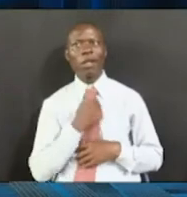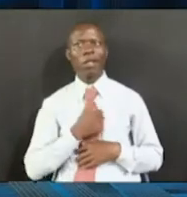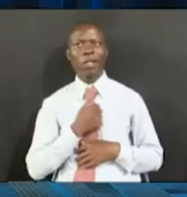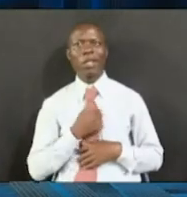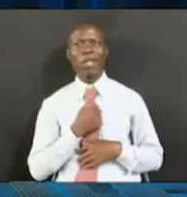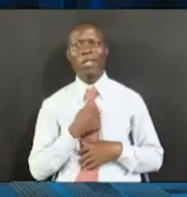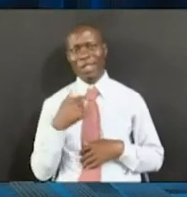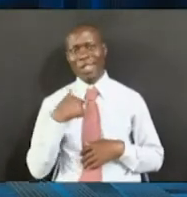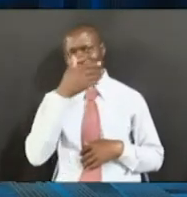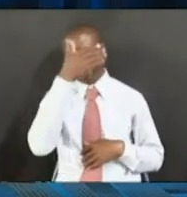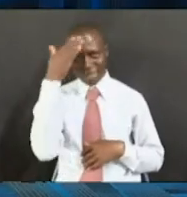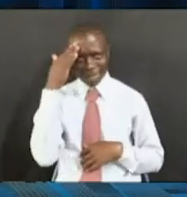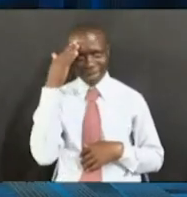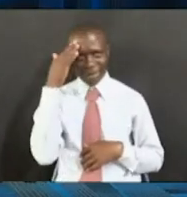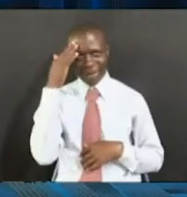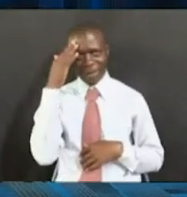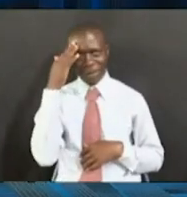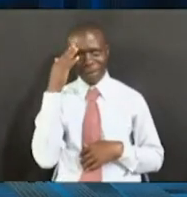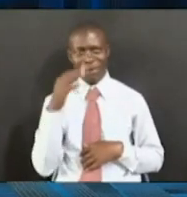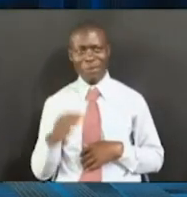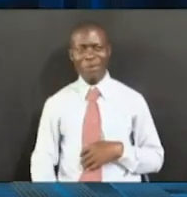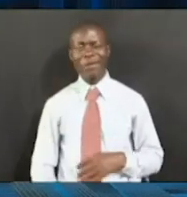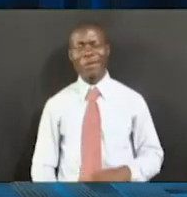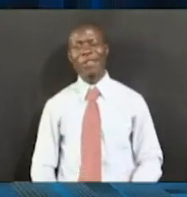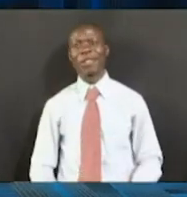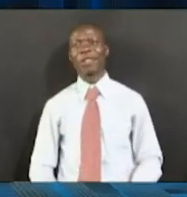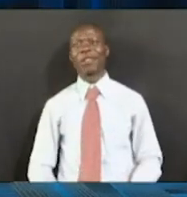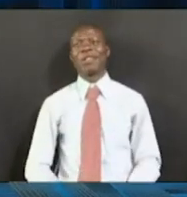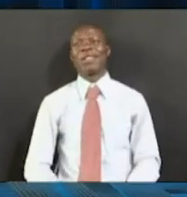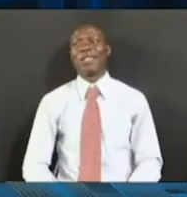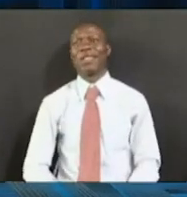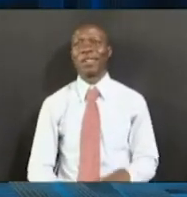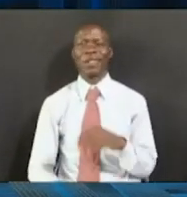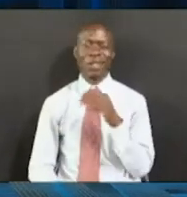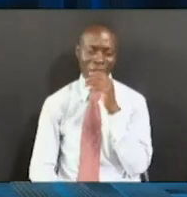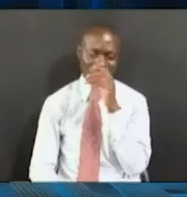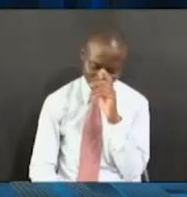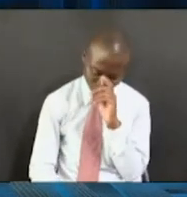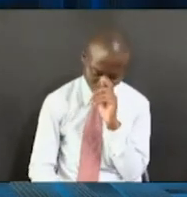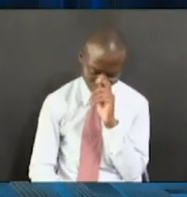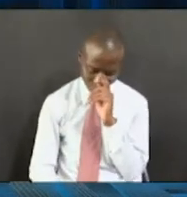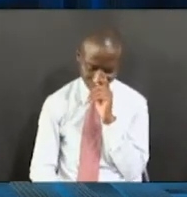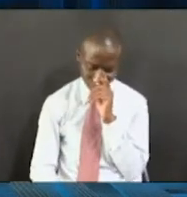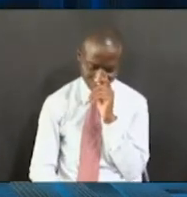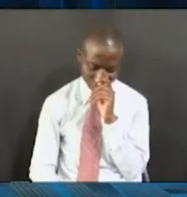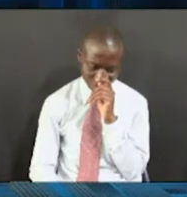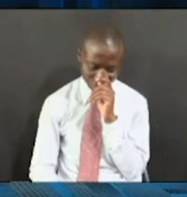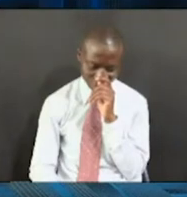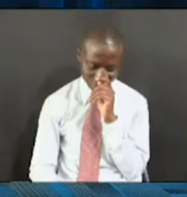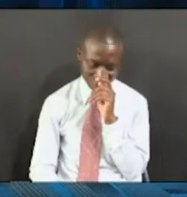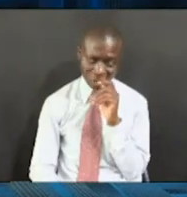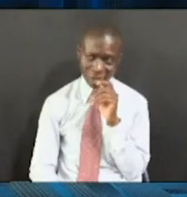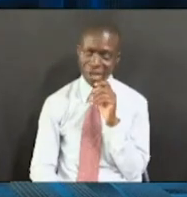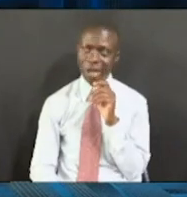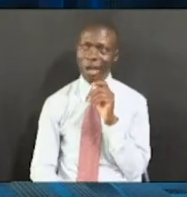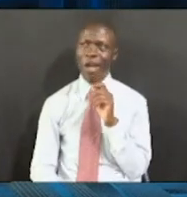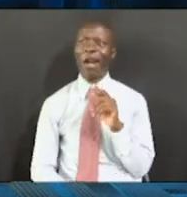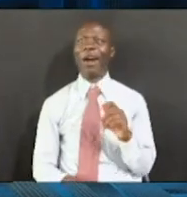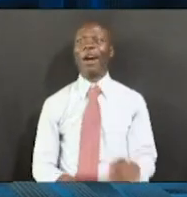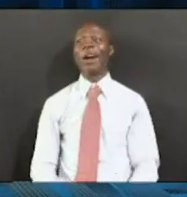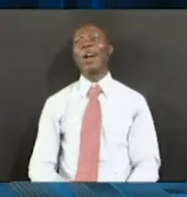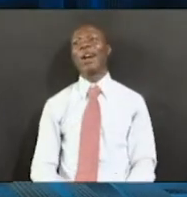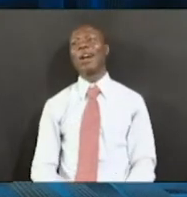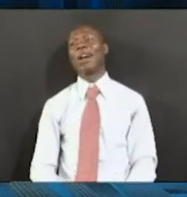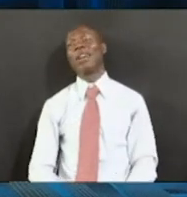forgot. I'm a caretaker at Kericho Central, SDA Church. And I've come the way I am to see the